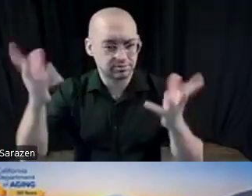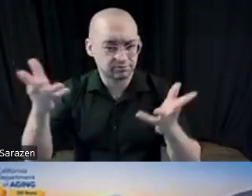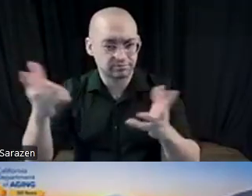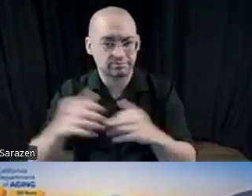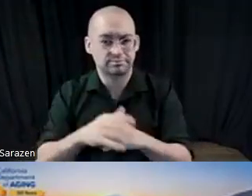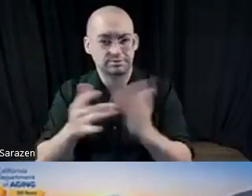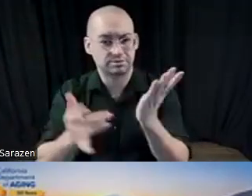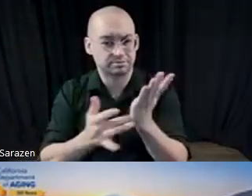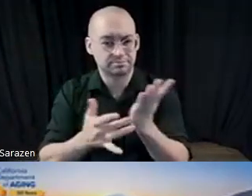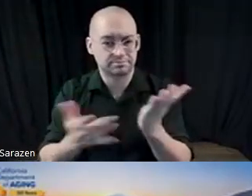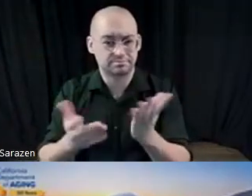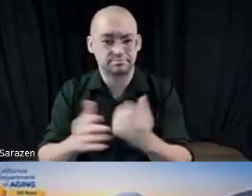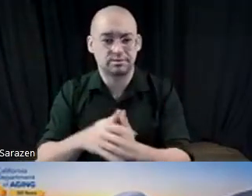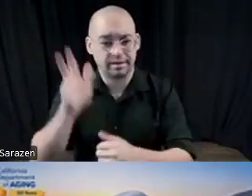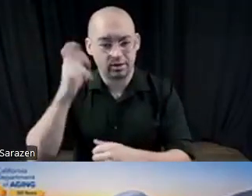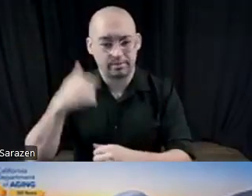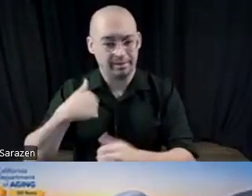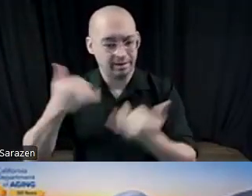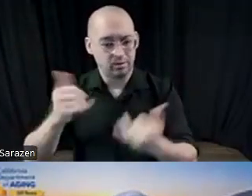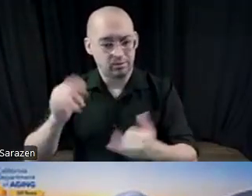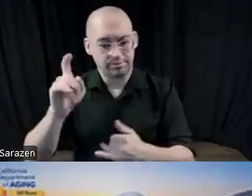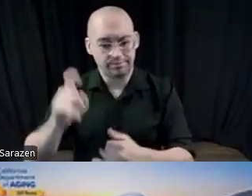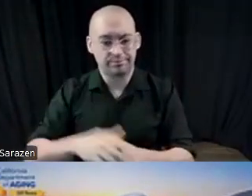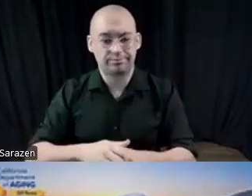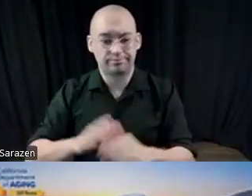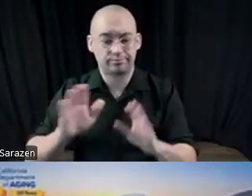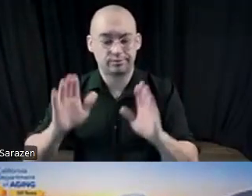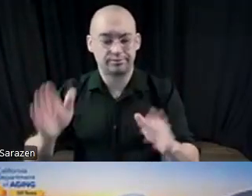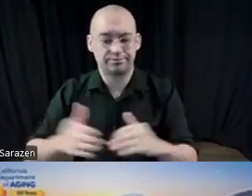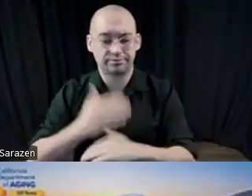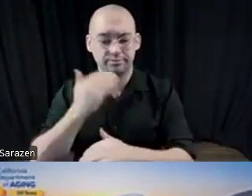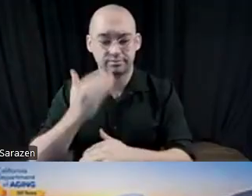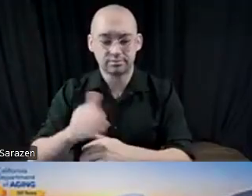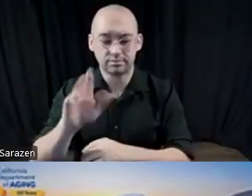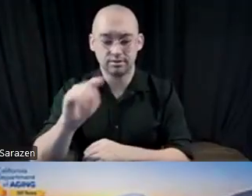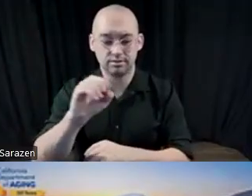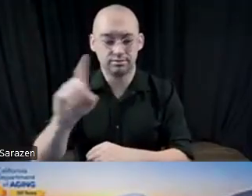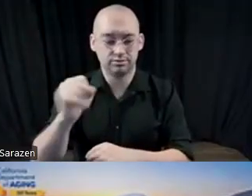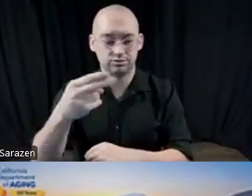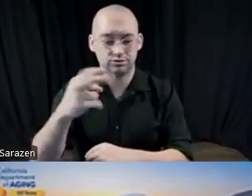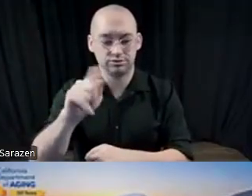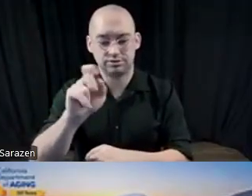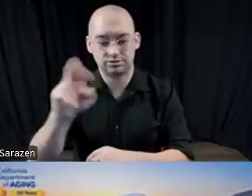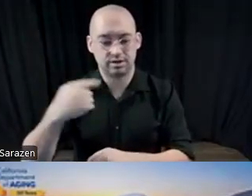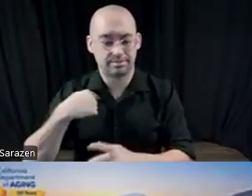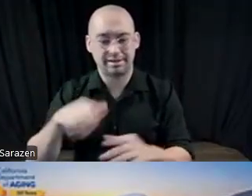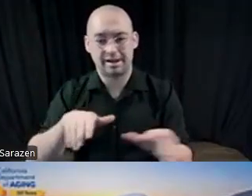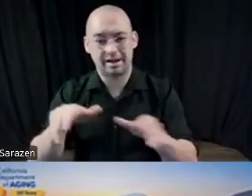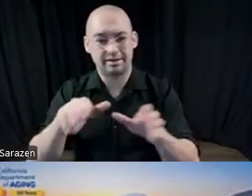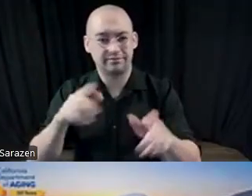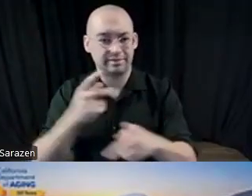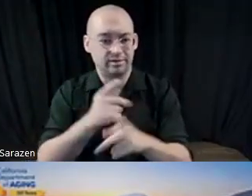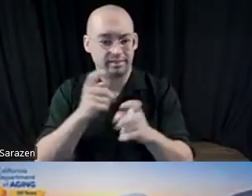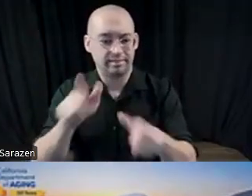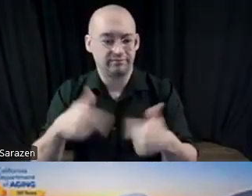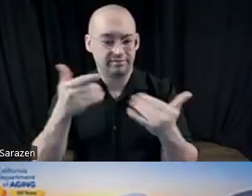technology. Can you hear me now? We can. There we go. Sorry about that. Good morning, Todd Shutter. I'm with Active Care Living. We own and operate